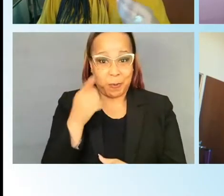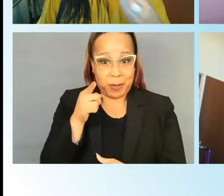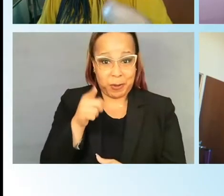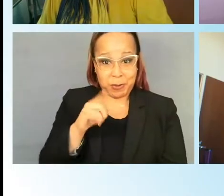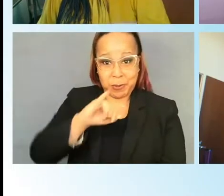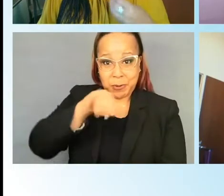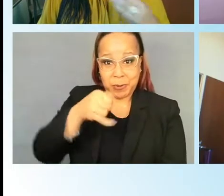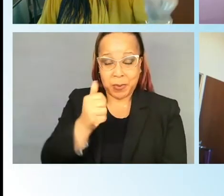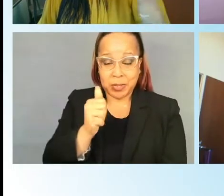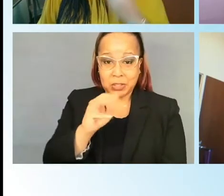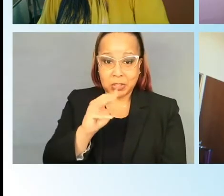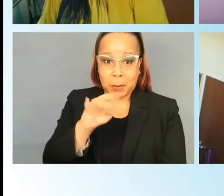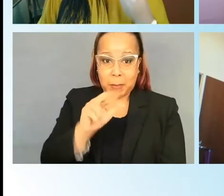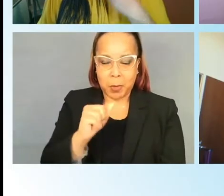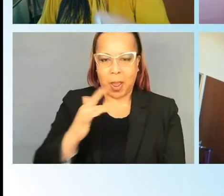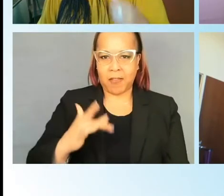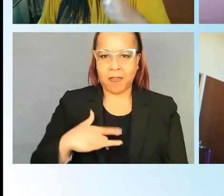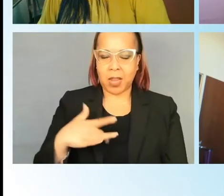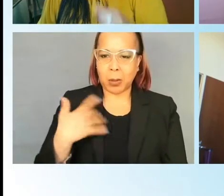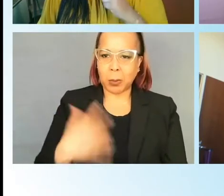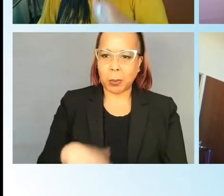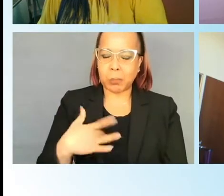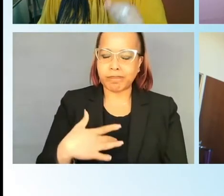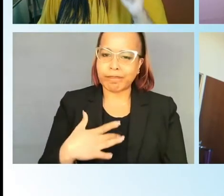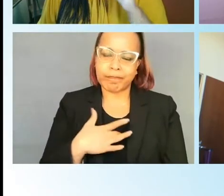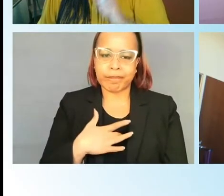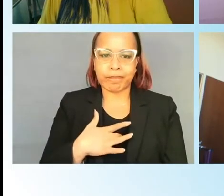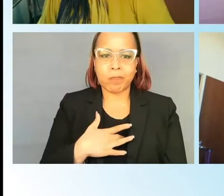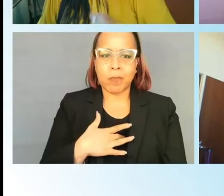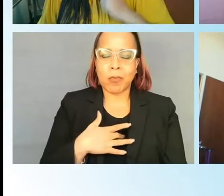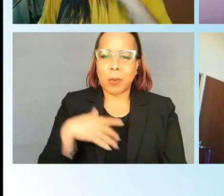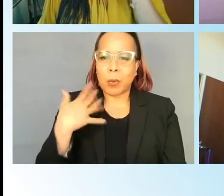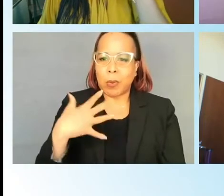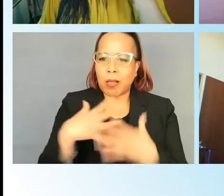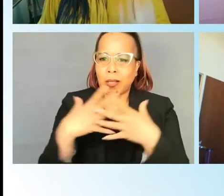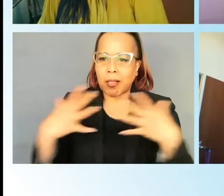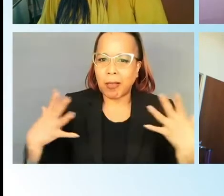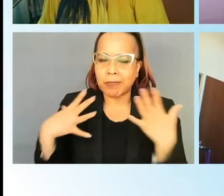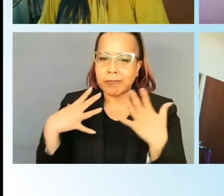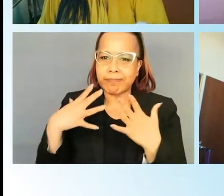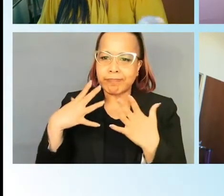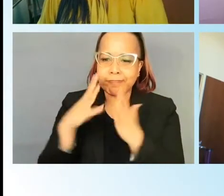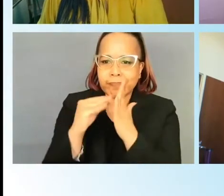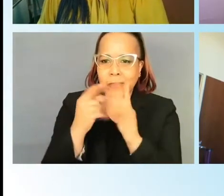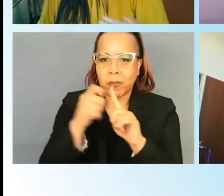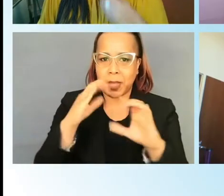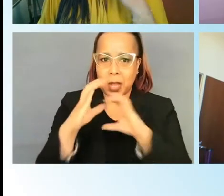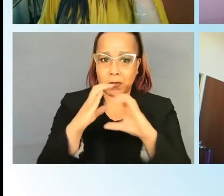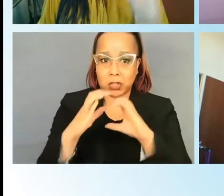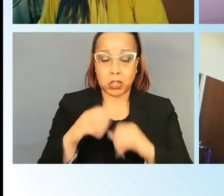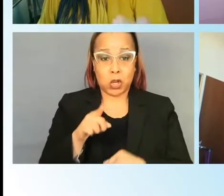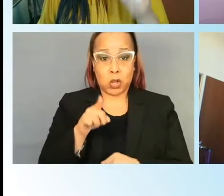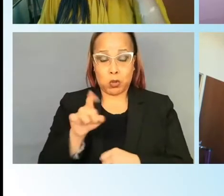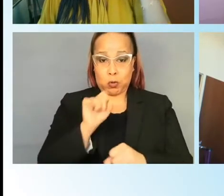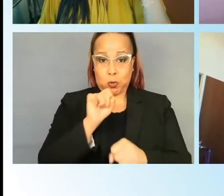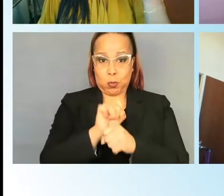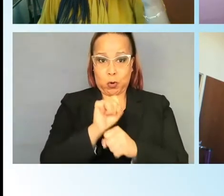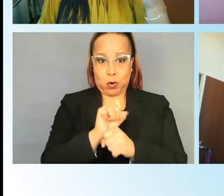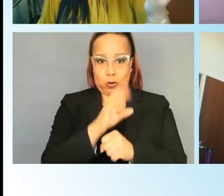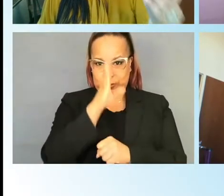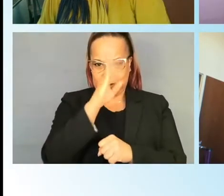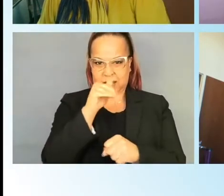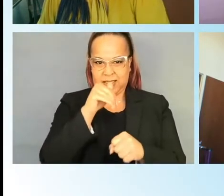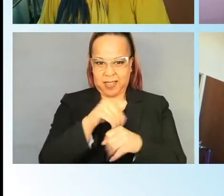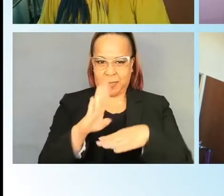I just felt like was so power. And there was just such richness coming out of that conversation. But you work directly in the business